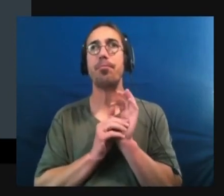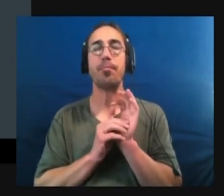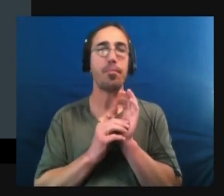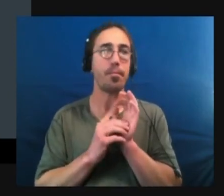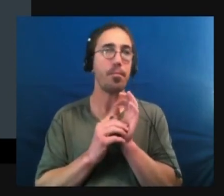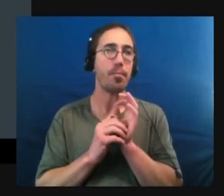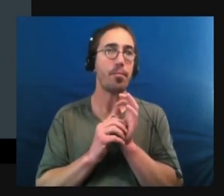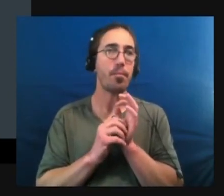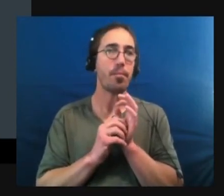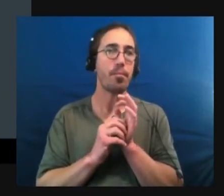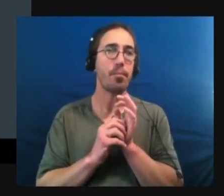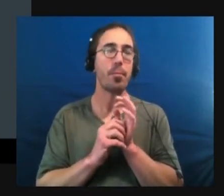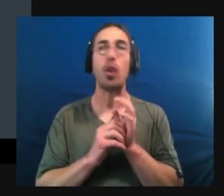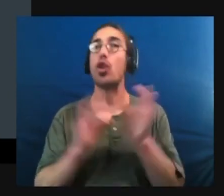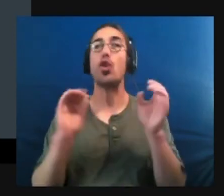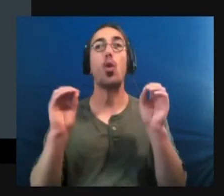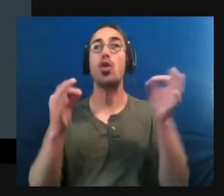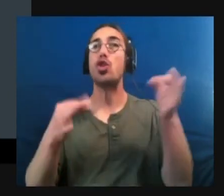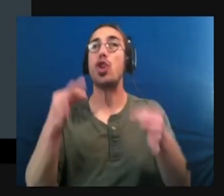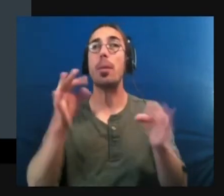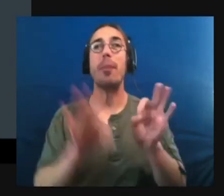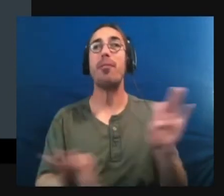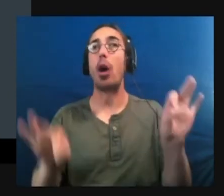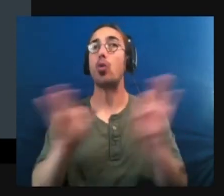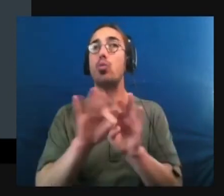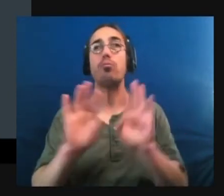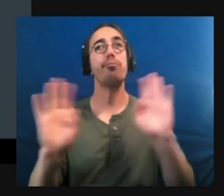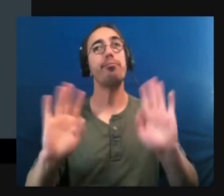not a judgment value. I say that,